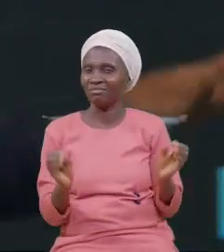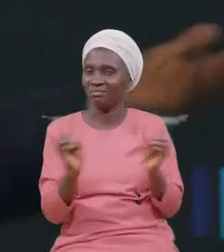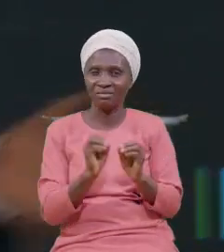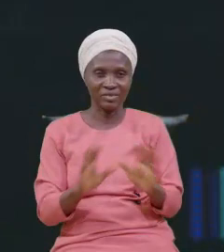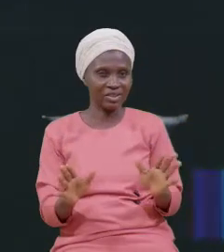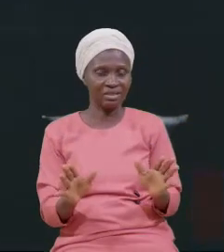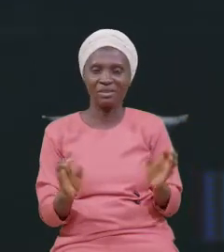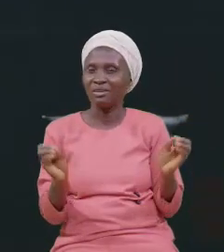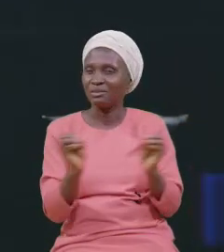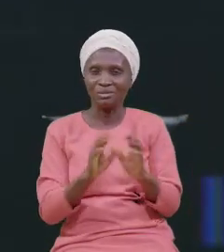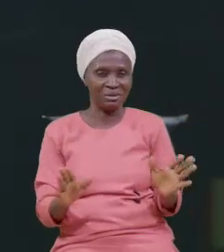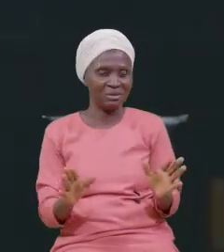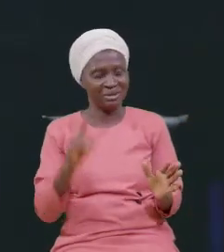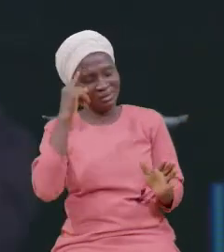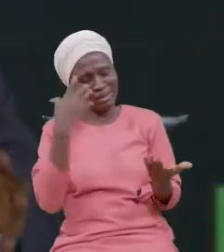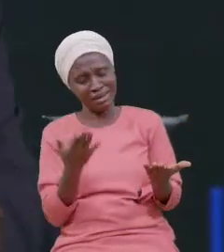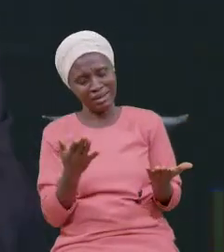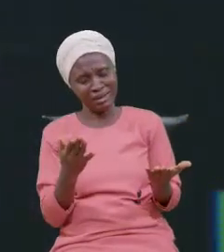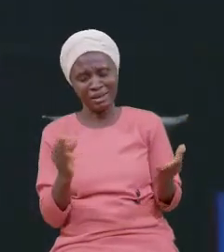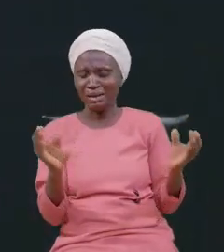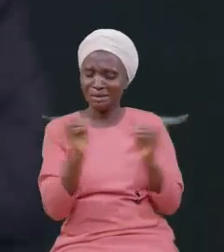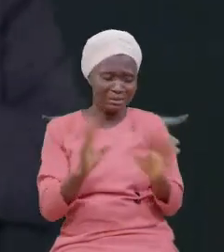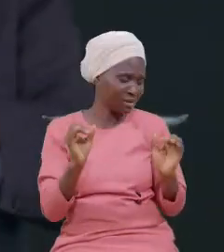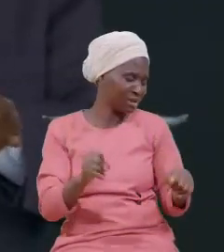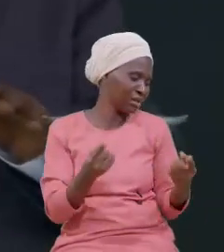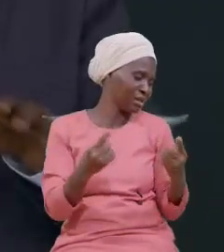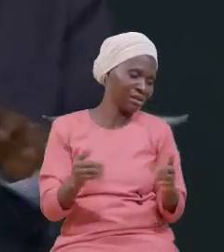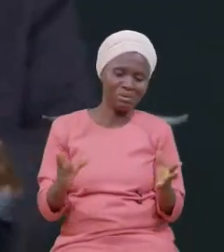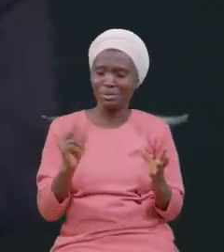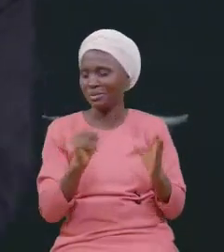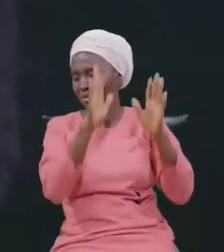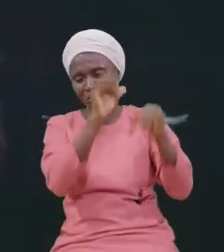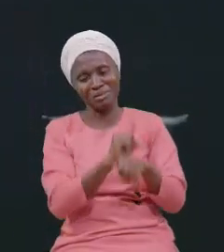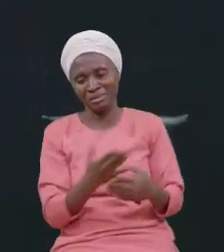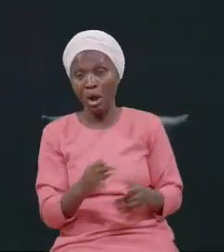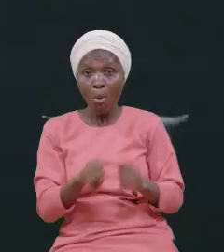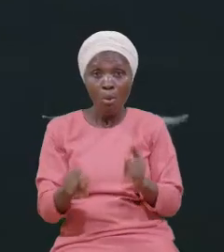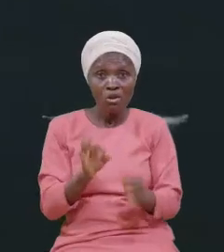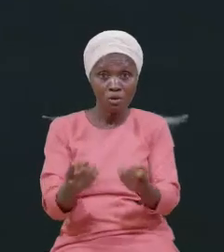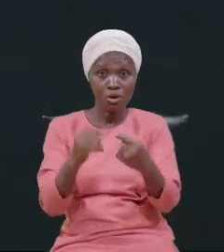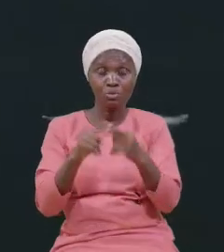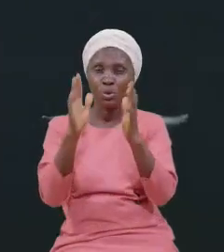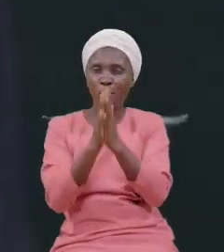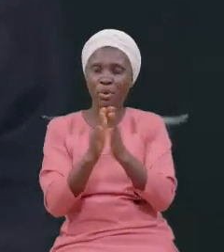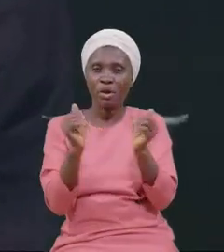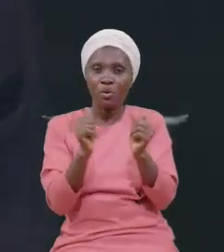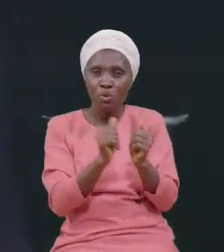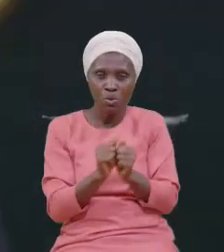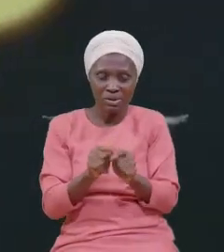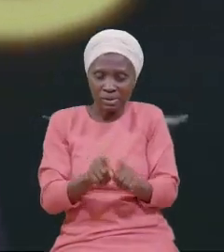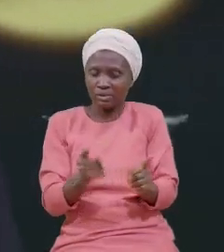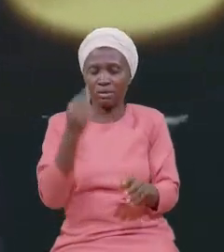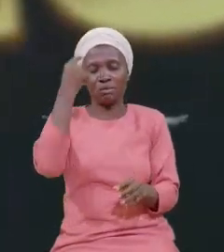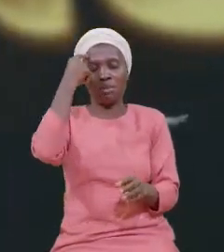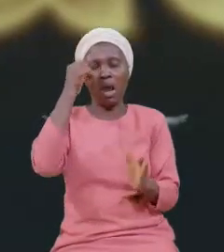nothing can happen. But when you come to pray with a different mind, and by faith, you can forsake